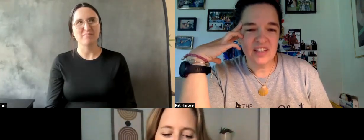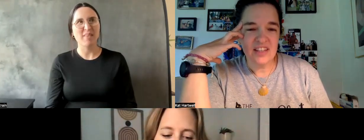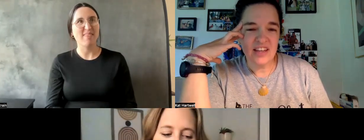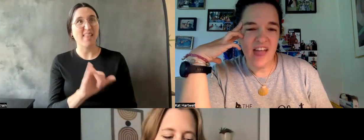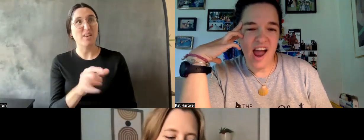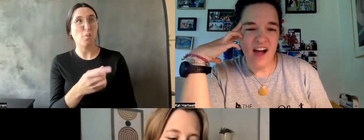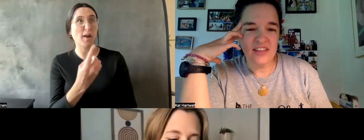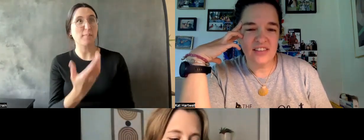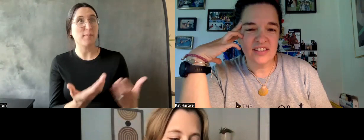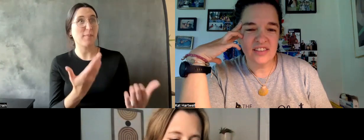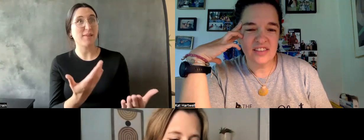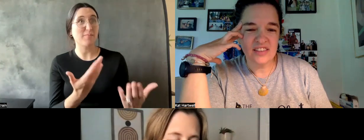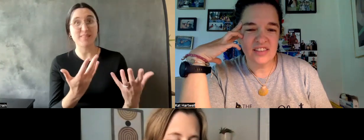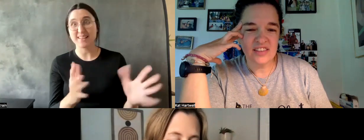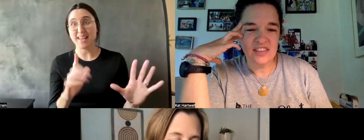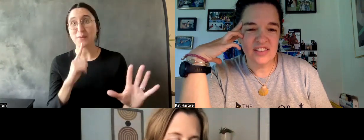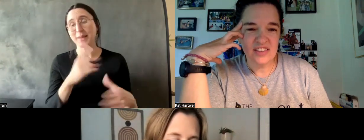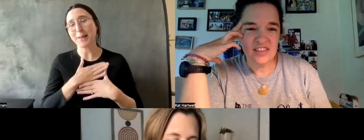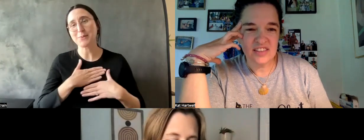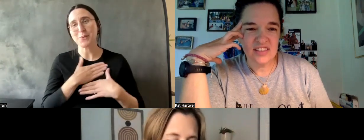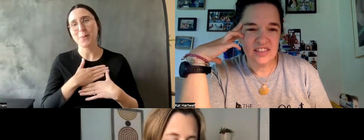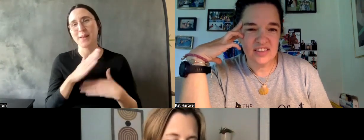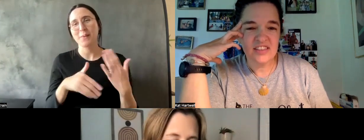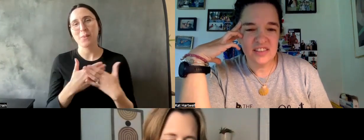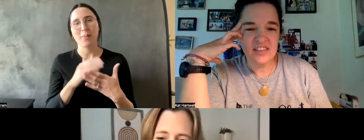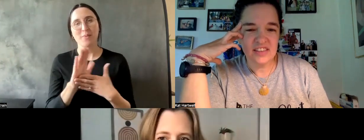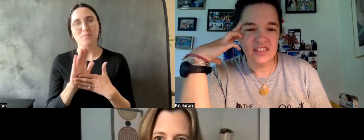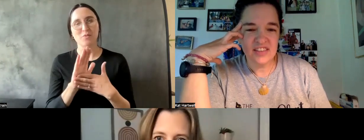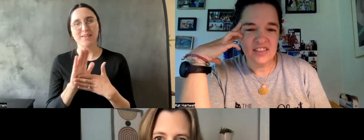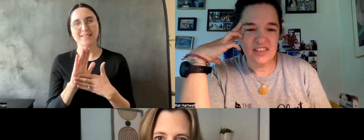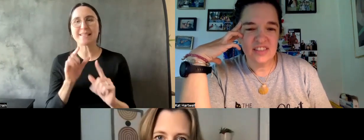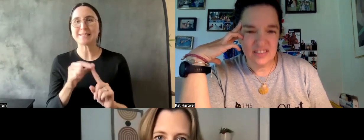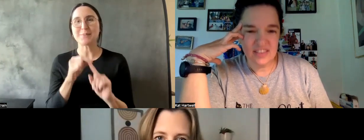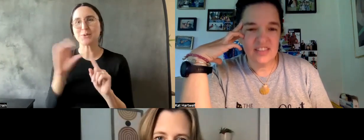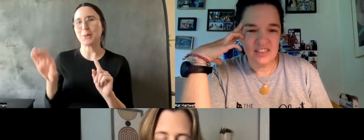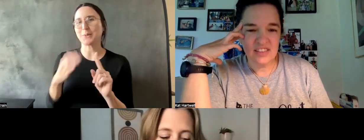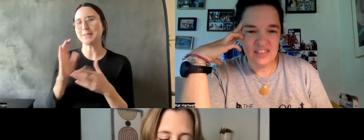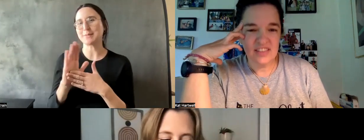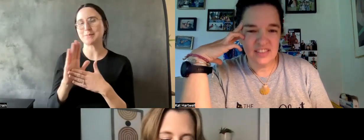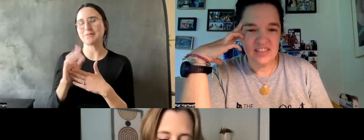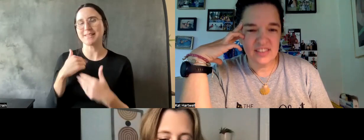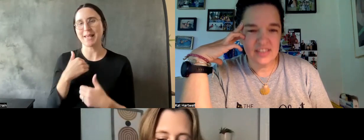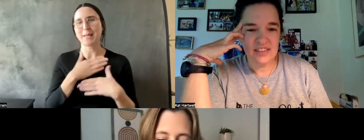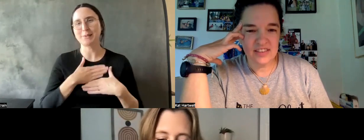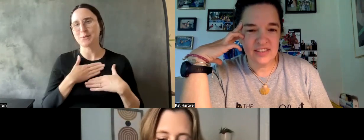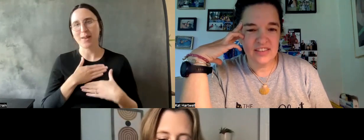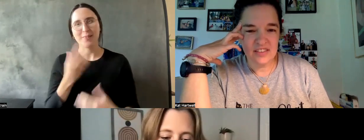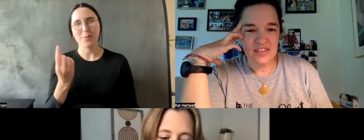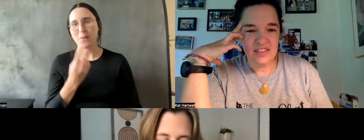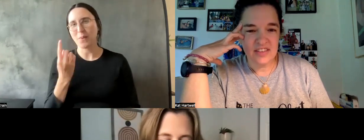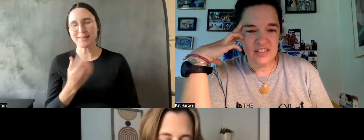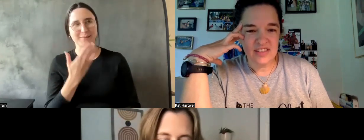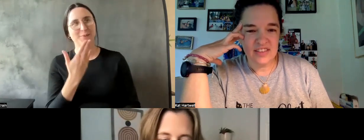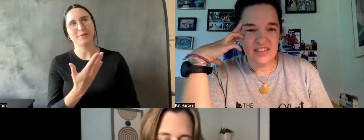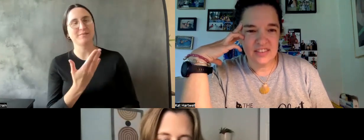mean, I really do enjoy them. I mean, there aren't, especially the Christmas ones. I mean, the Christmas ones are always